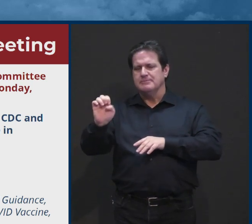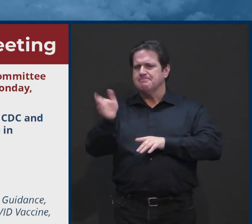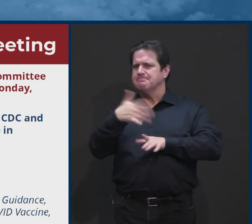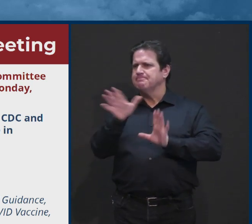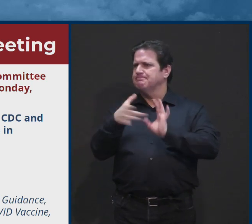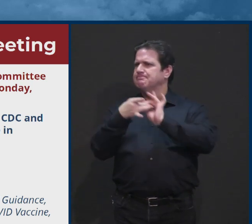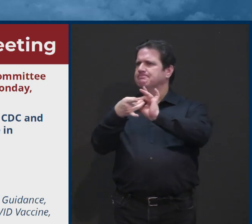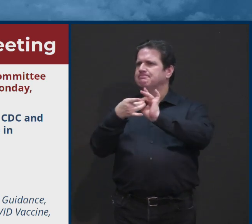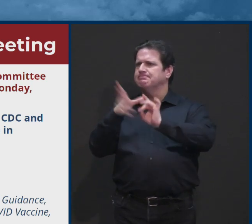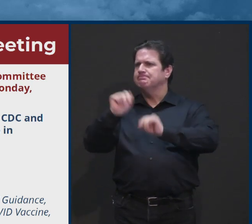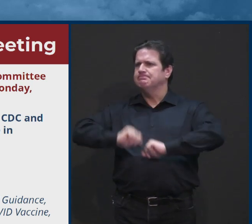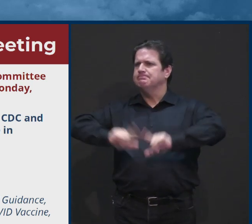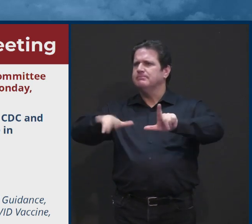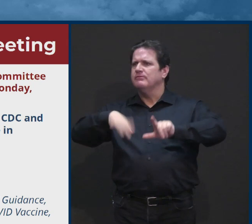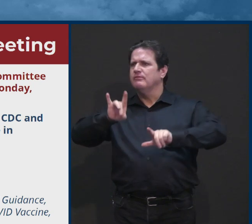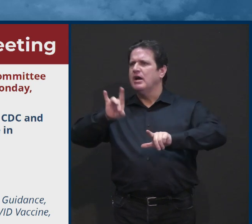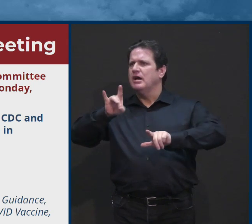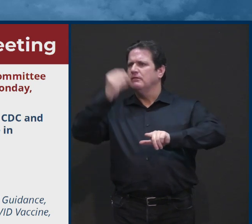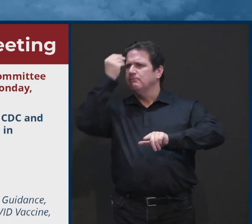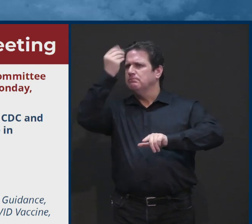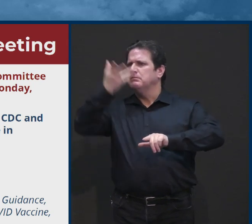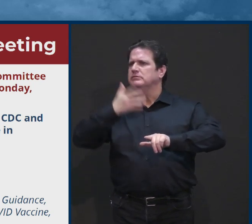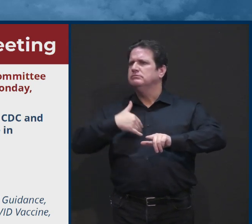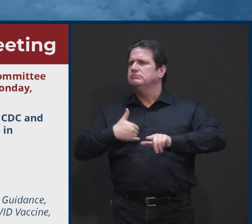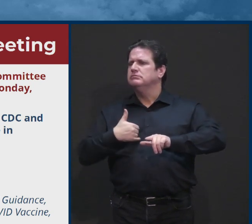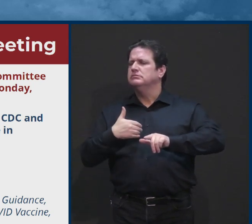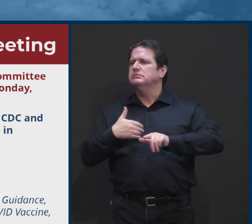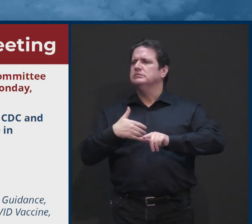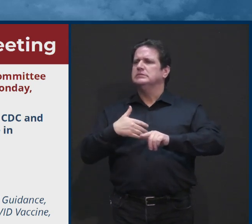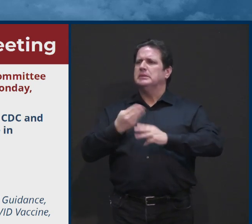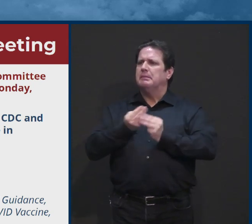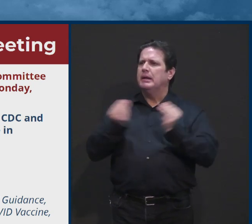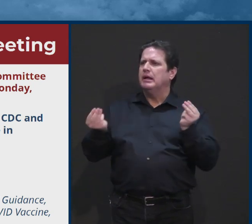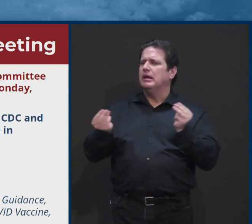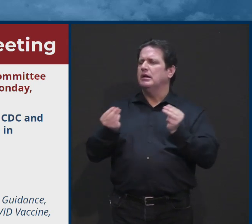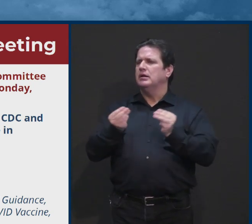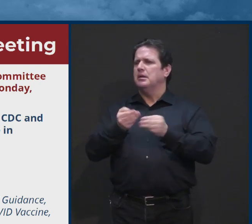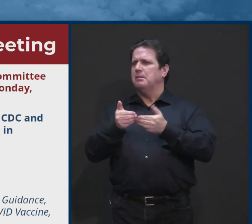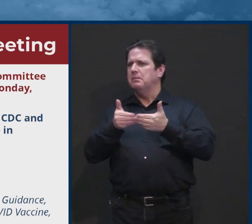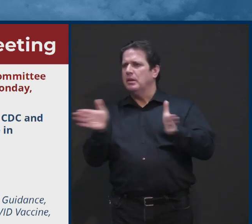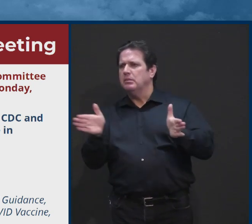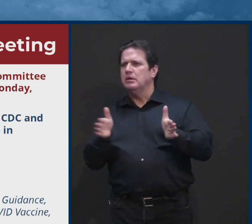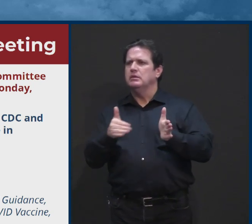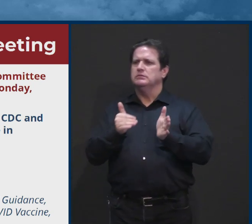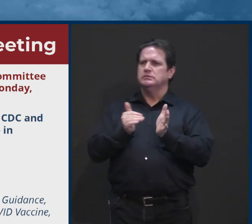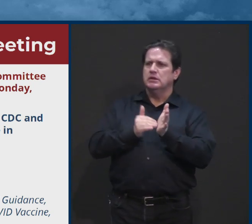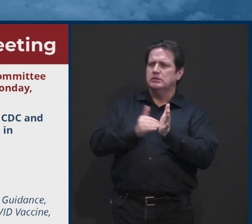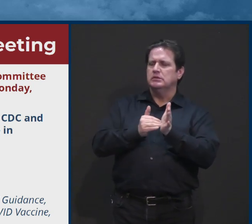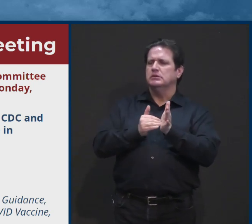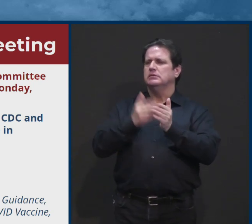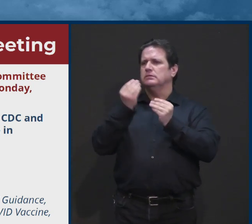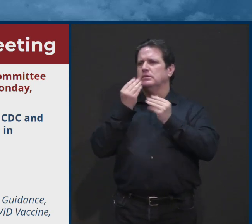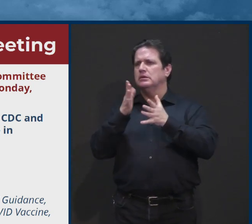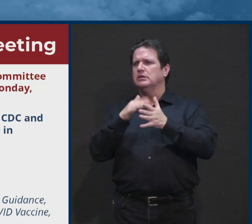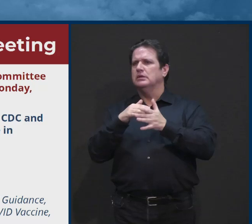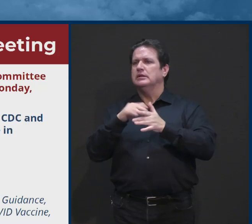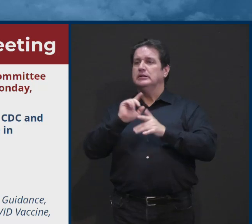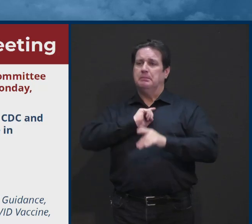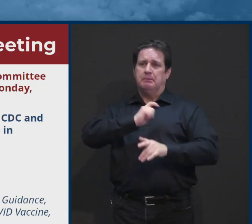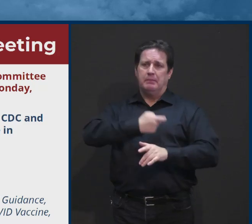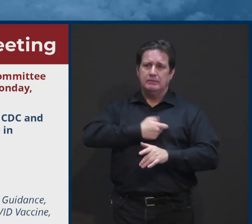link where we now have a fact sheet for the public, materials for medical providers, including information in